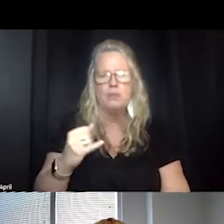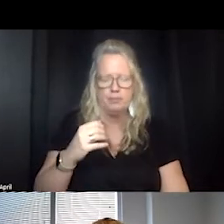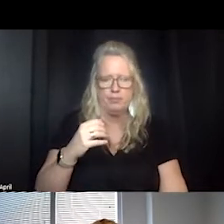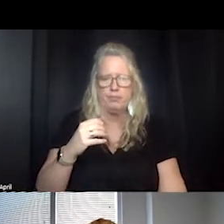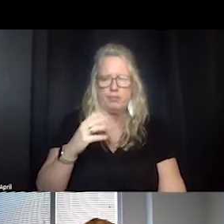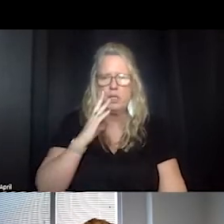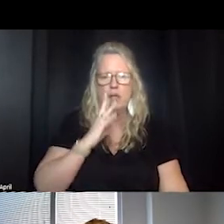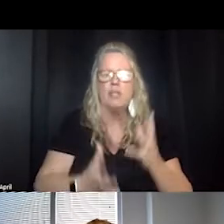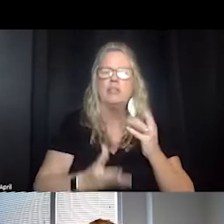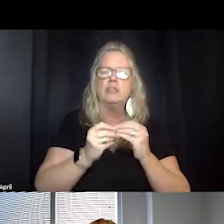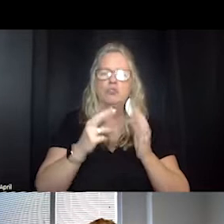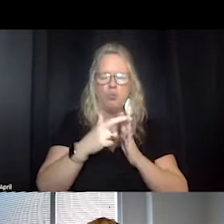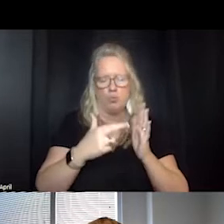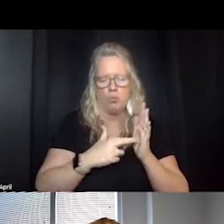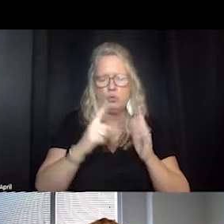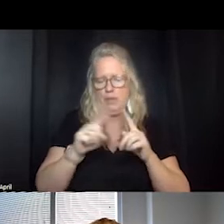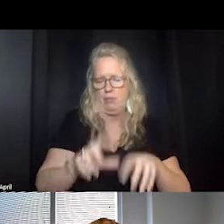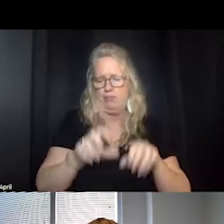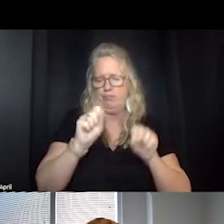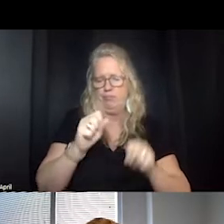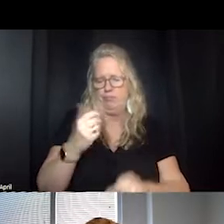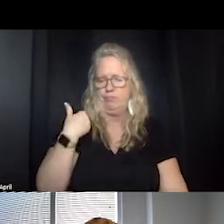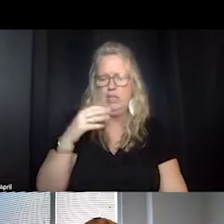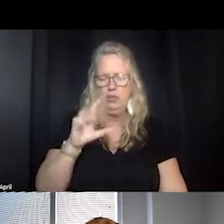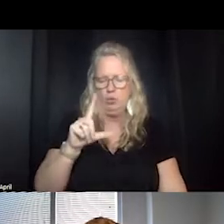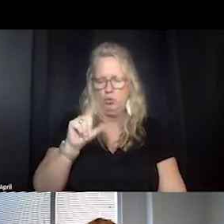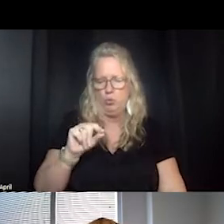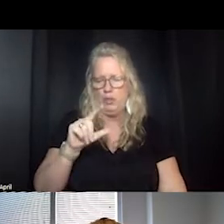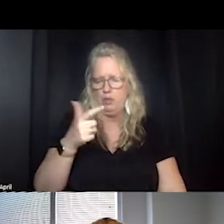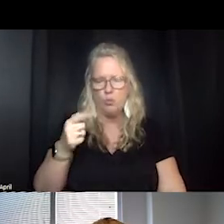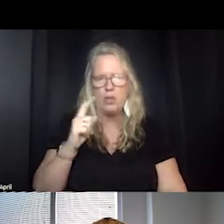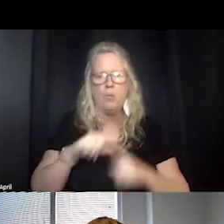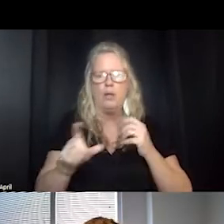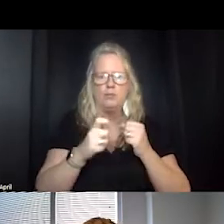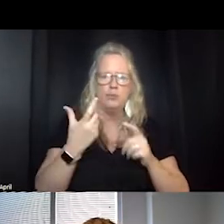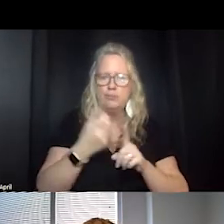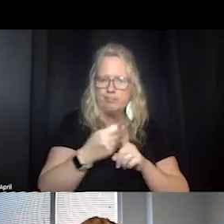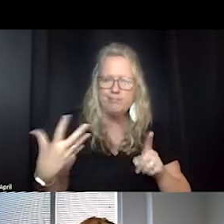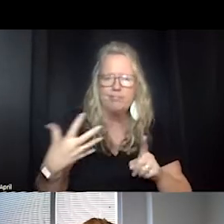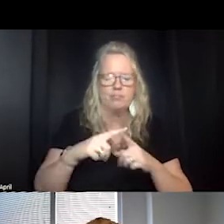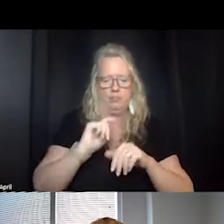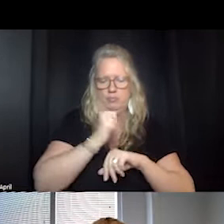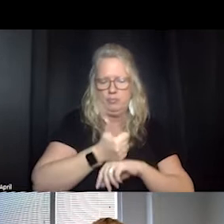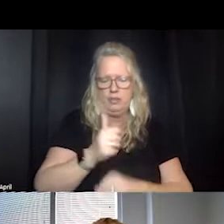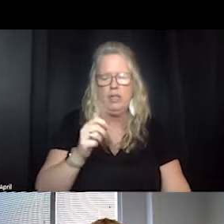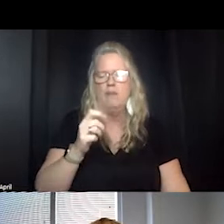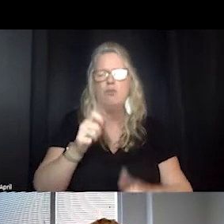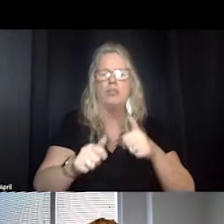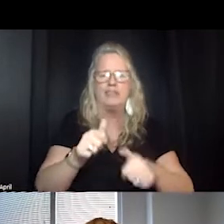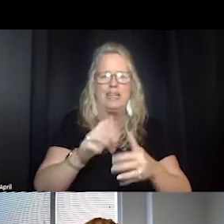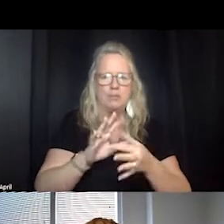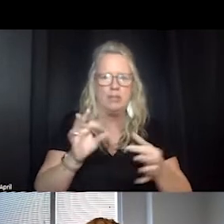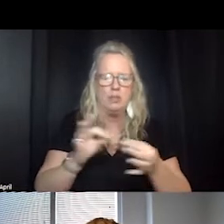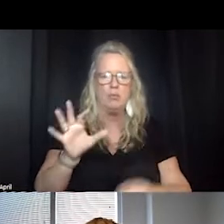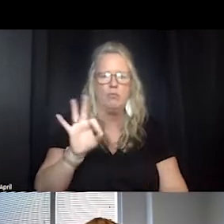the additional rules that were adopted in November 2021 to expand access by establishing text messaging for 988,